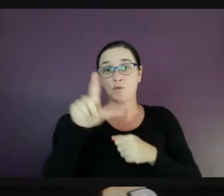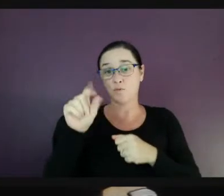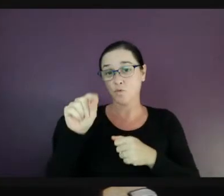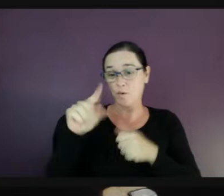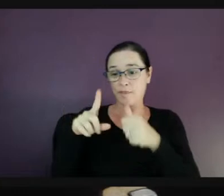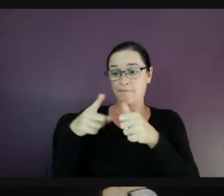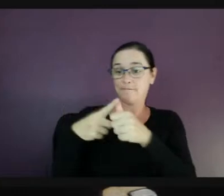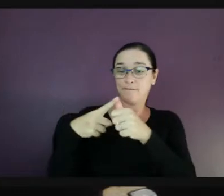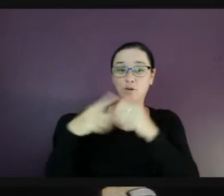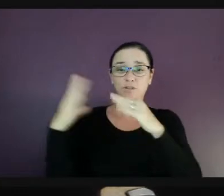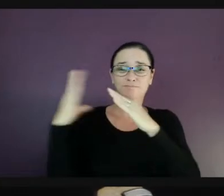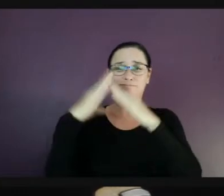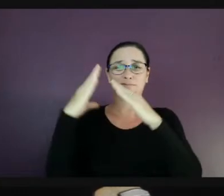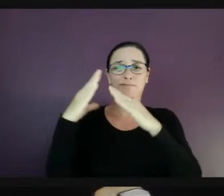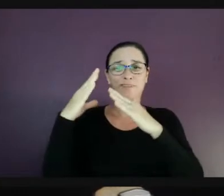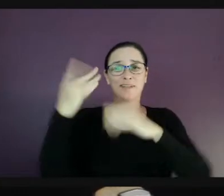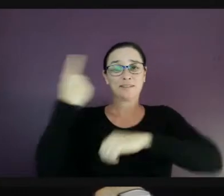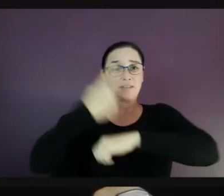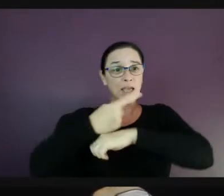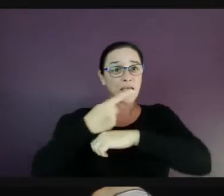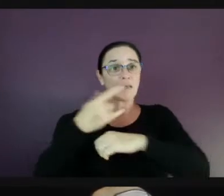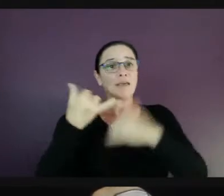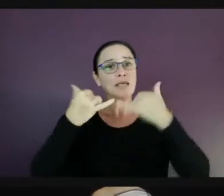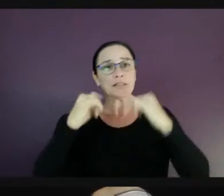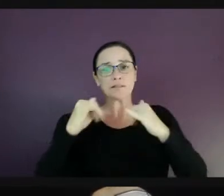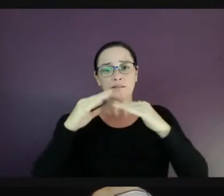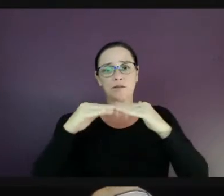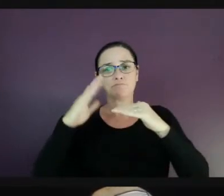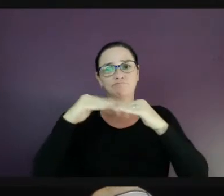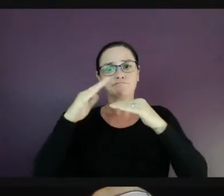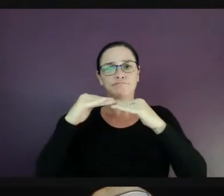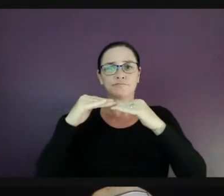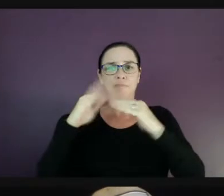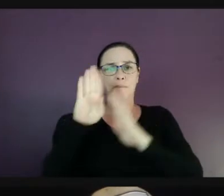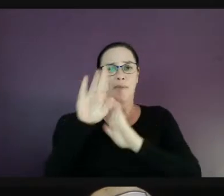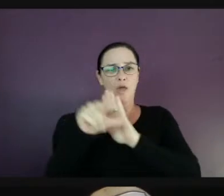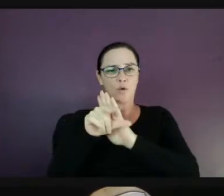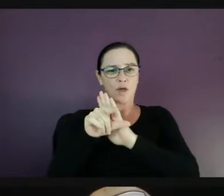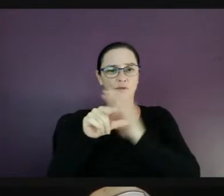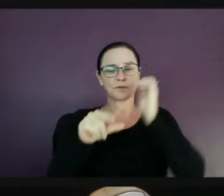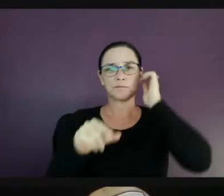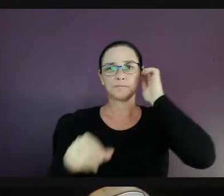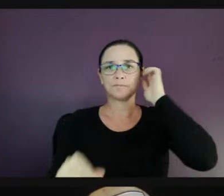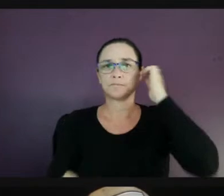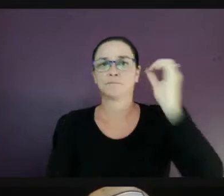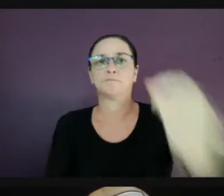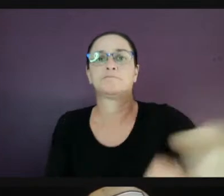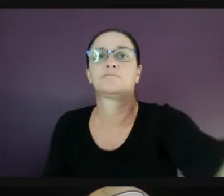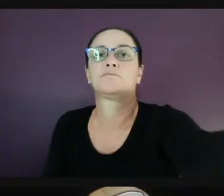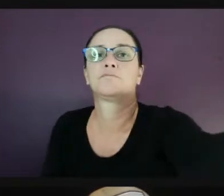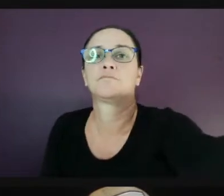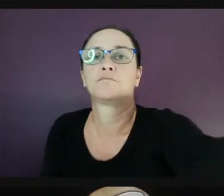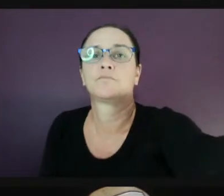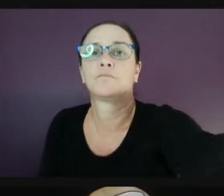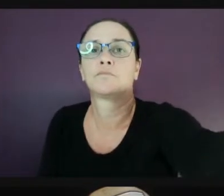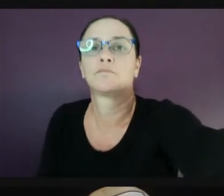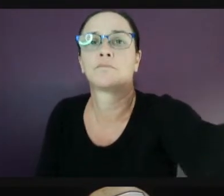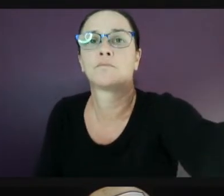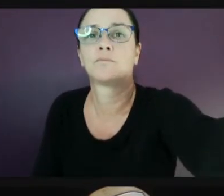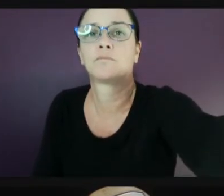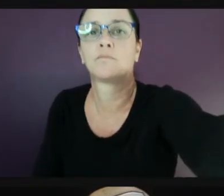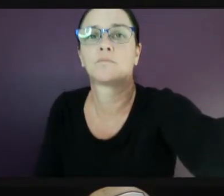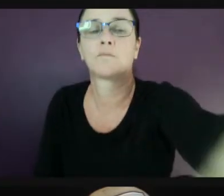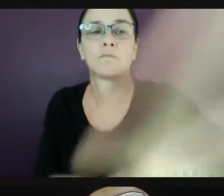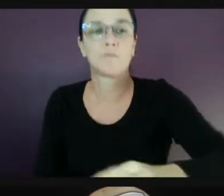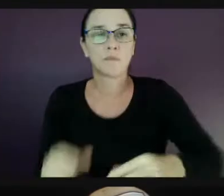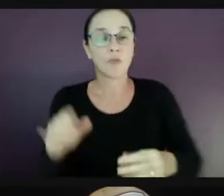peak day, so it's still above background, not nearly as many as before. So those are all the